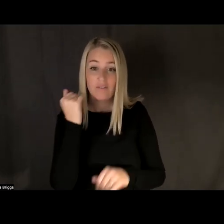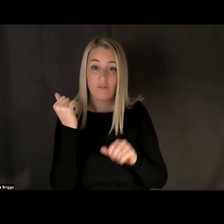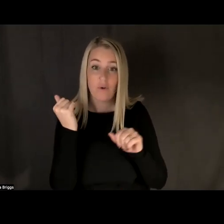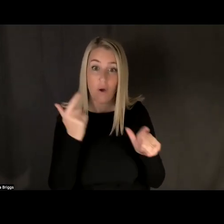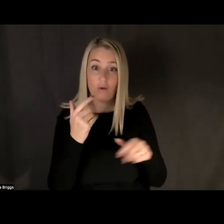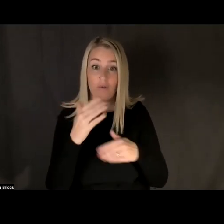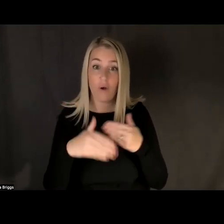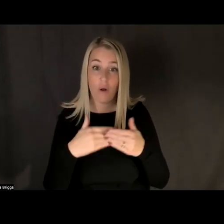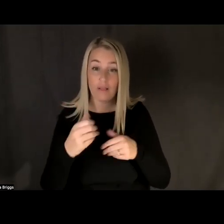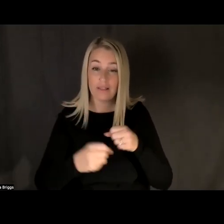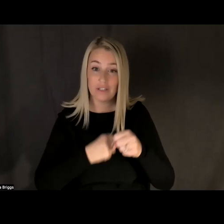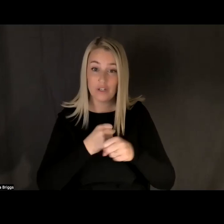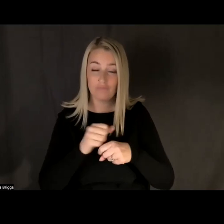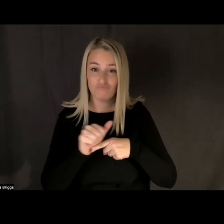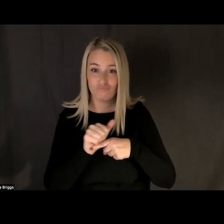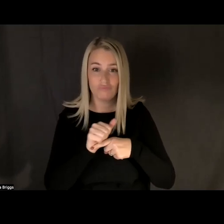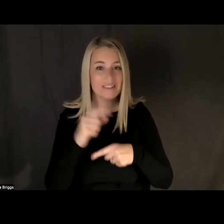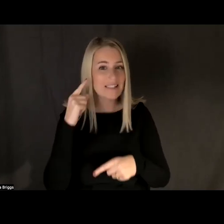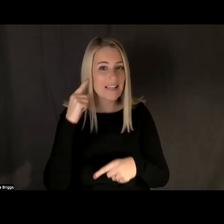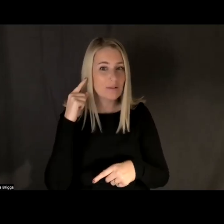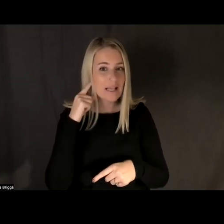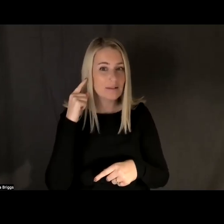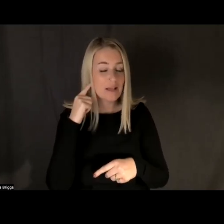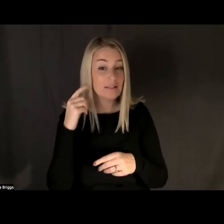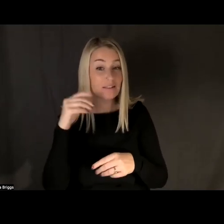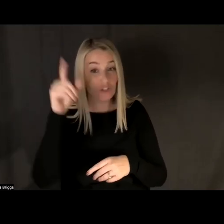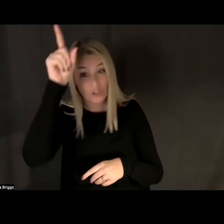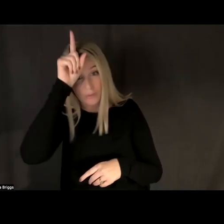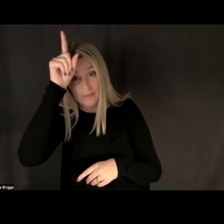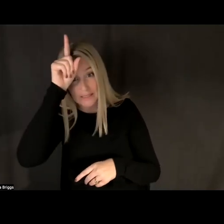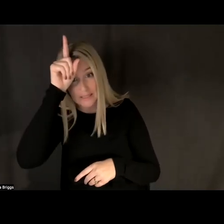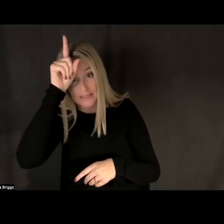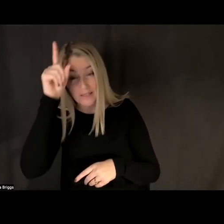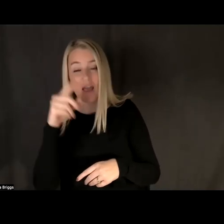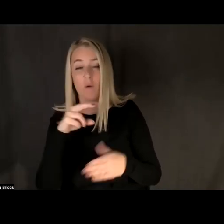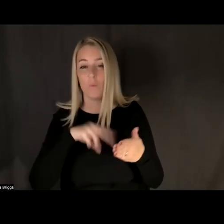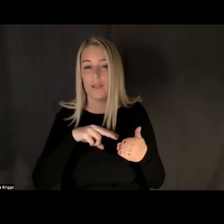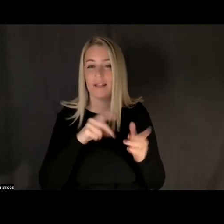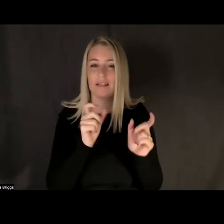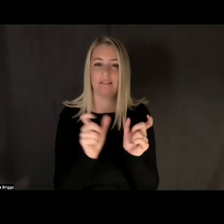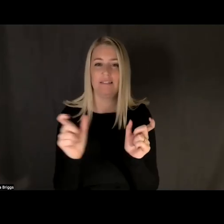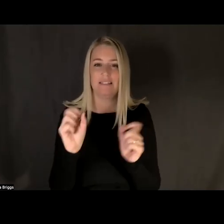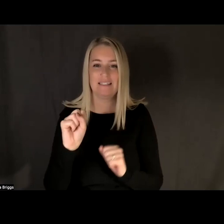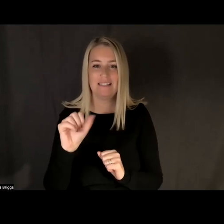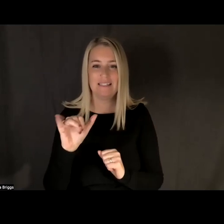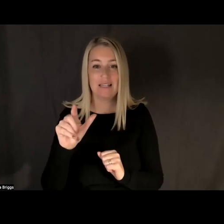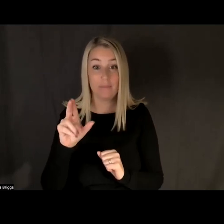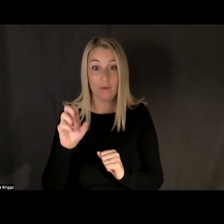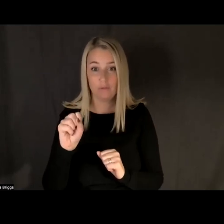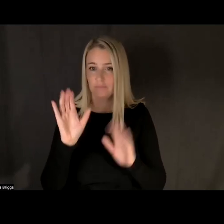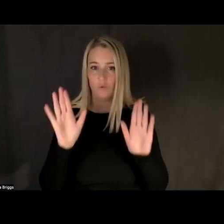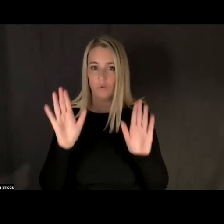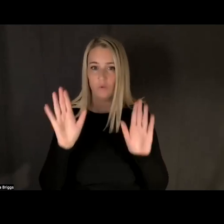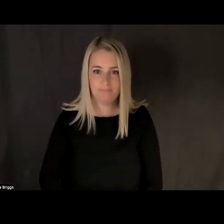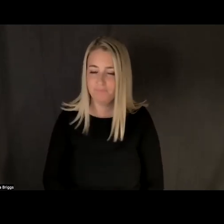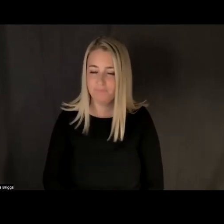these sounds in German and have them read these syllables, great. Because